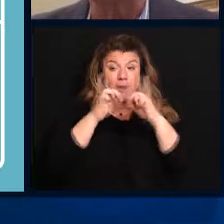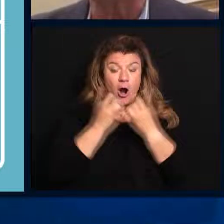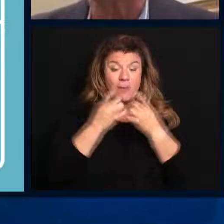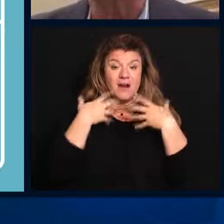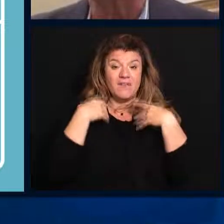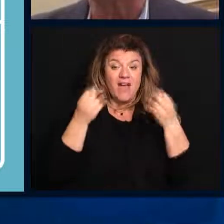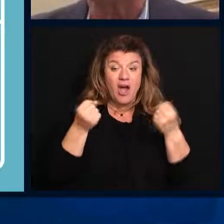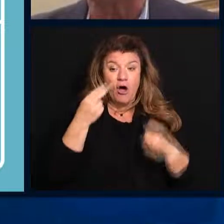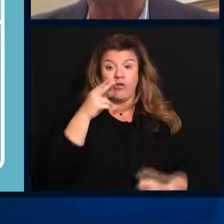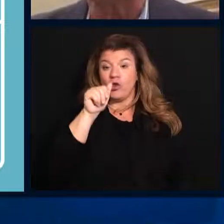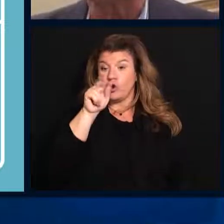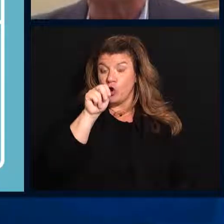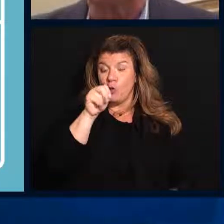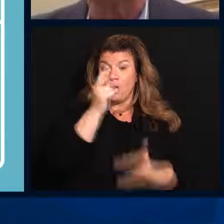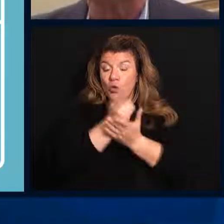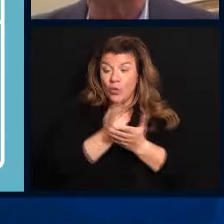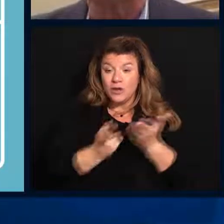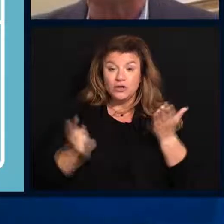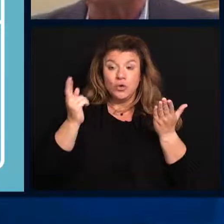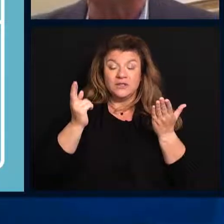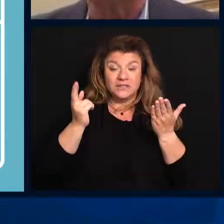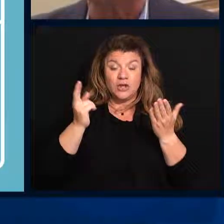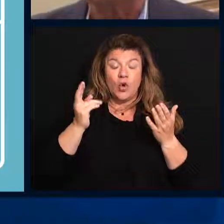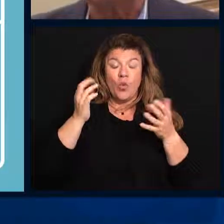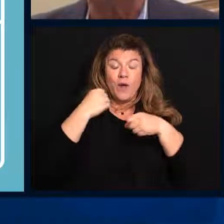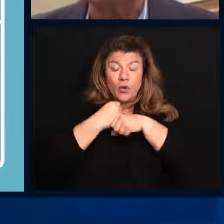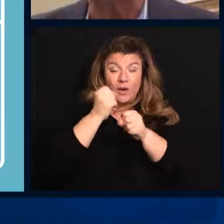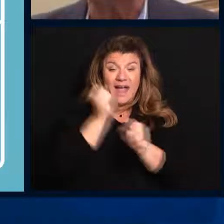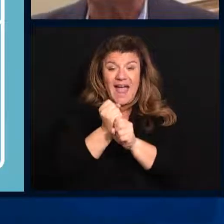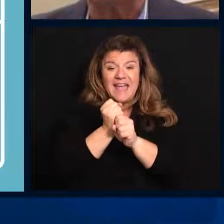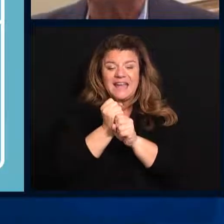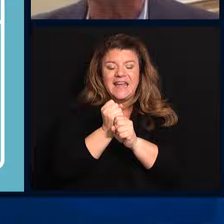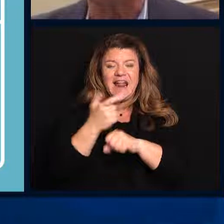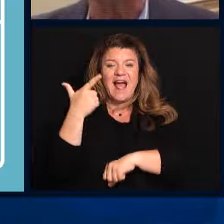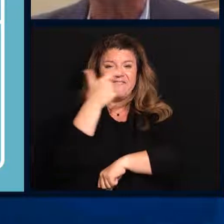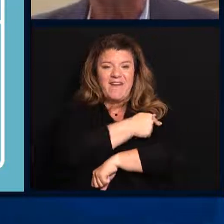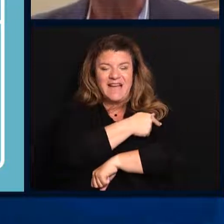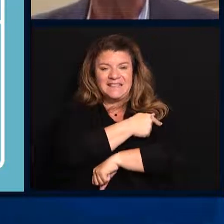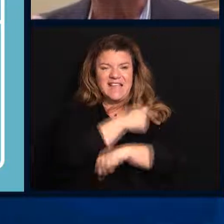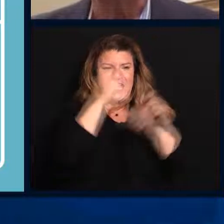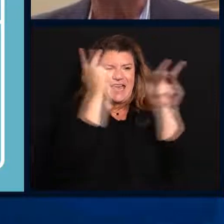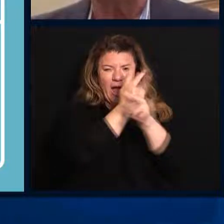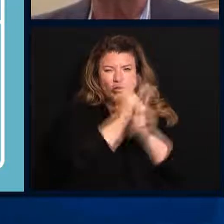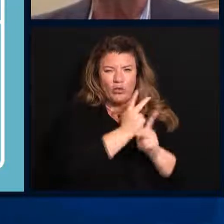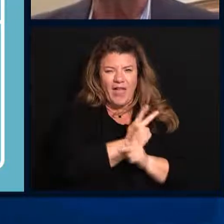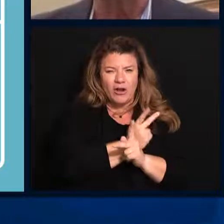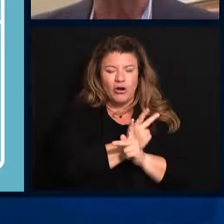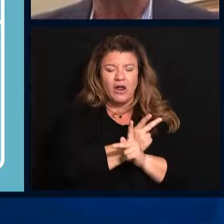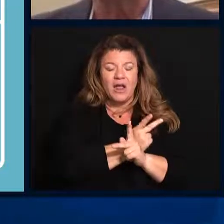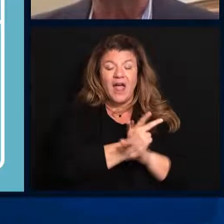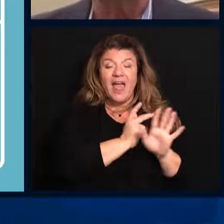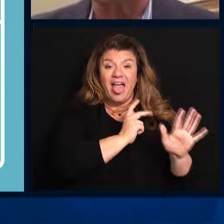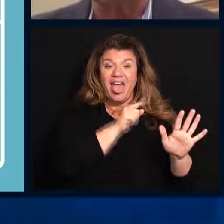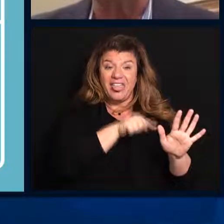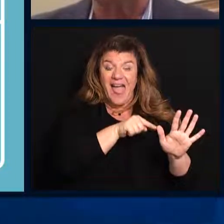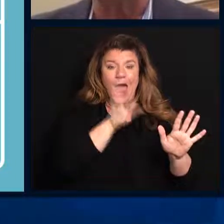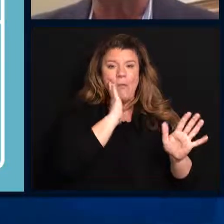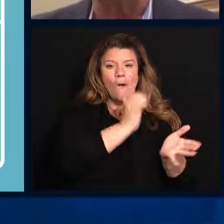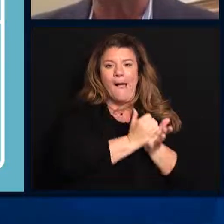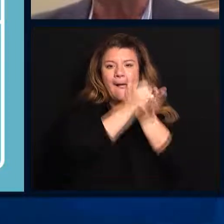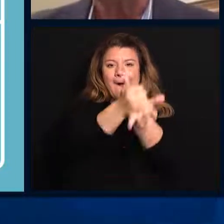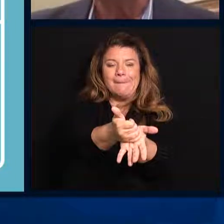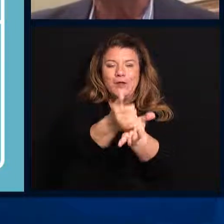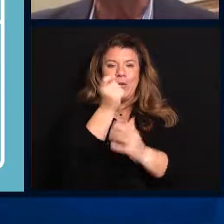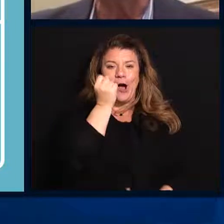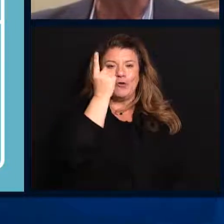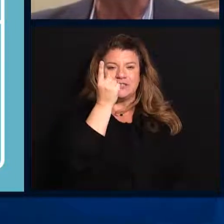Human Resources, the Bureau of Public Health, we've created a vaccine calculator that will help you understand not